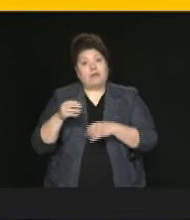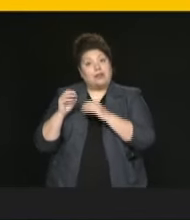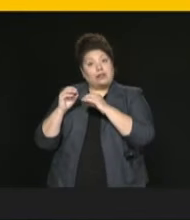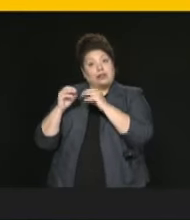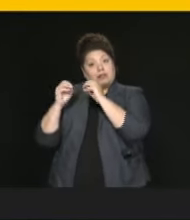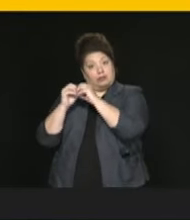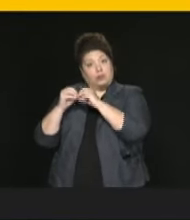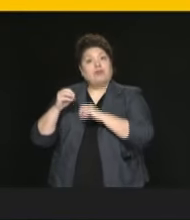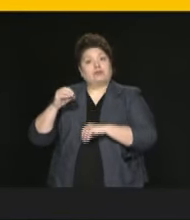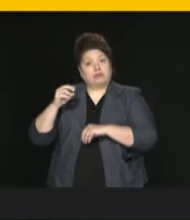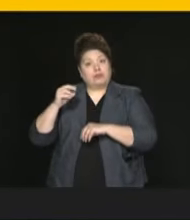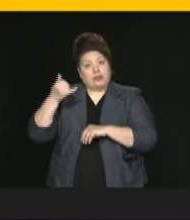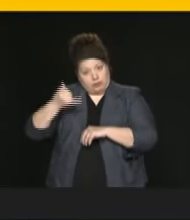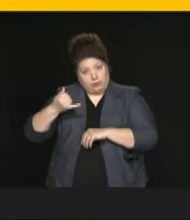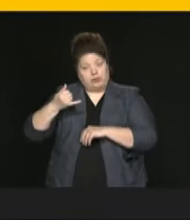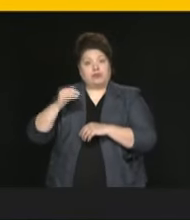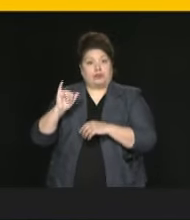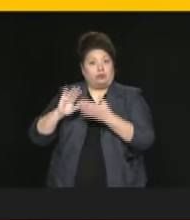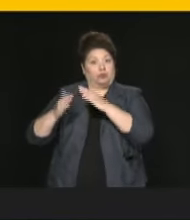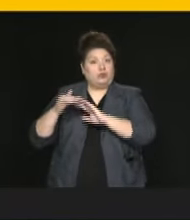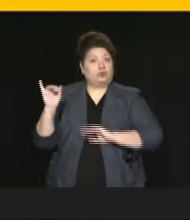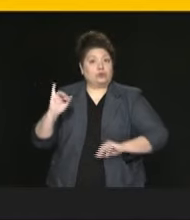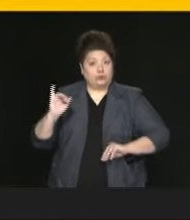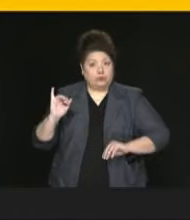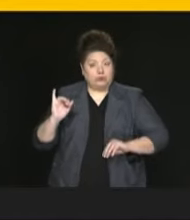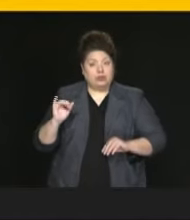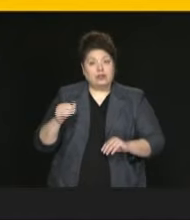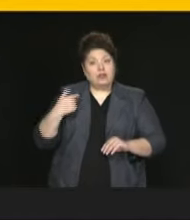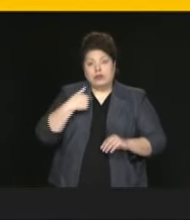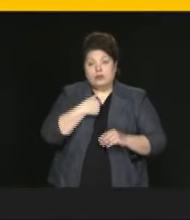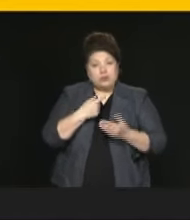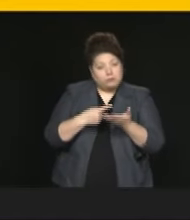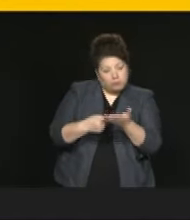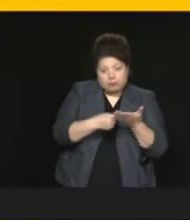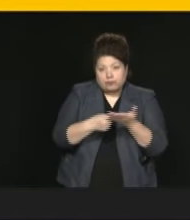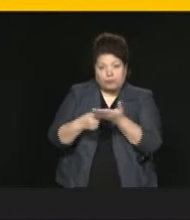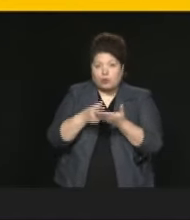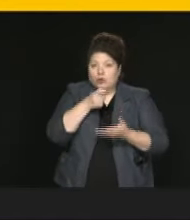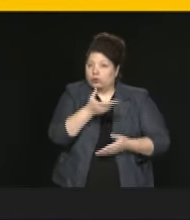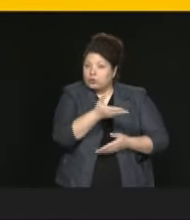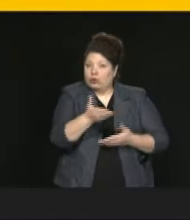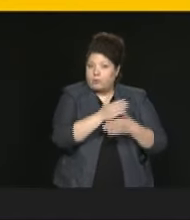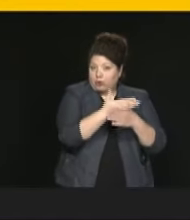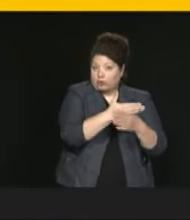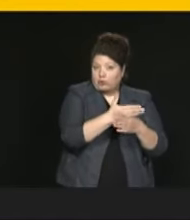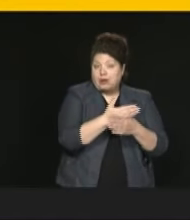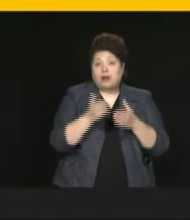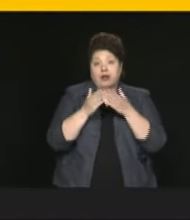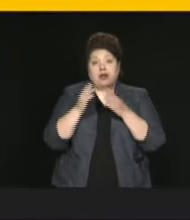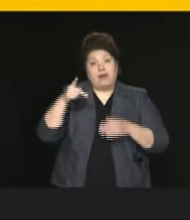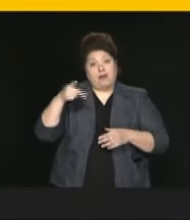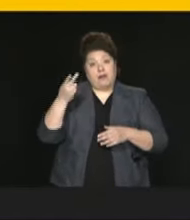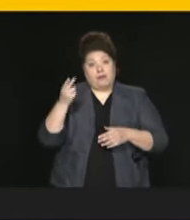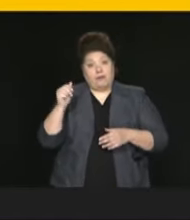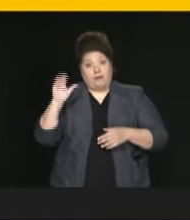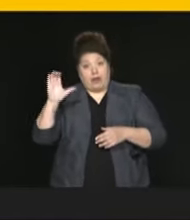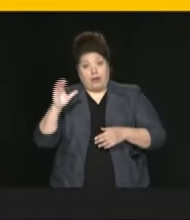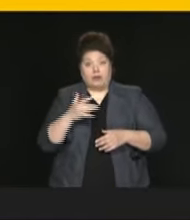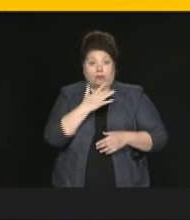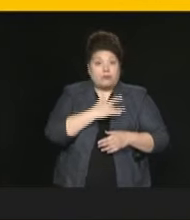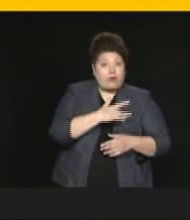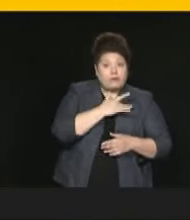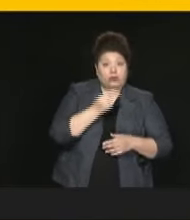in collaboration with First Nations, Inuit, and Métis partners, the Public Health Agency of Canada, and the provinces and territories to support ongoing surveillance of